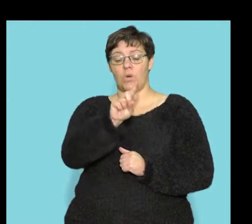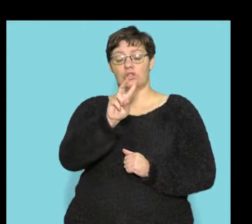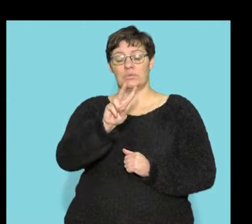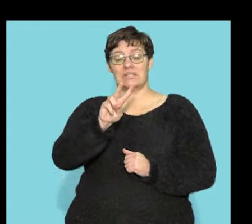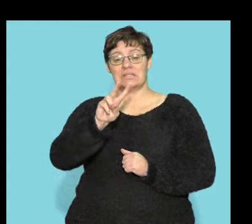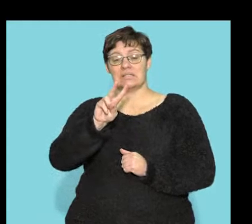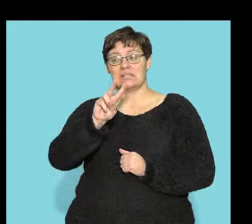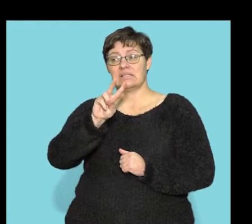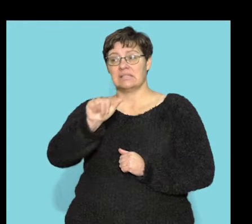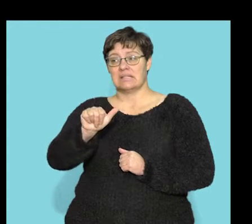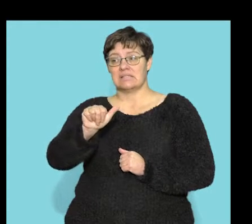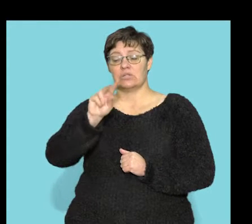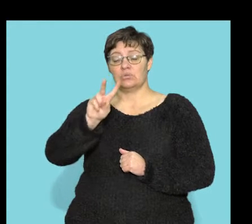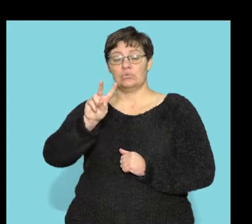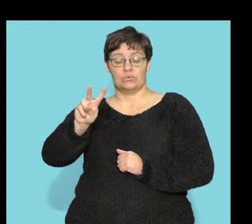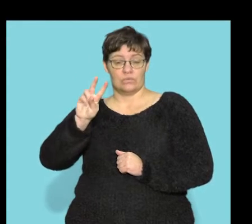again,